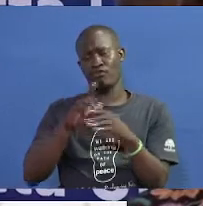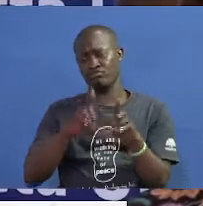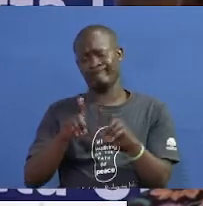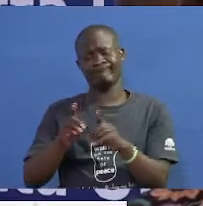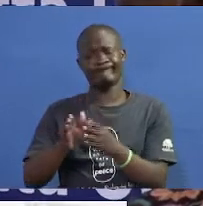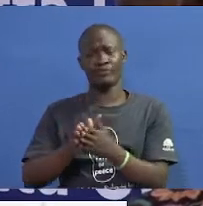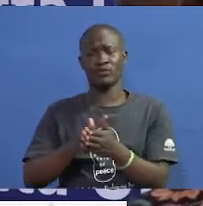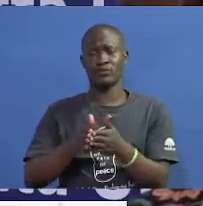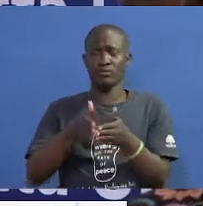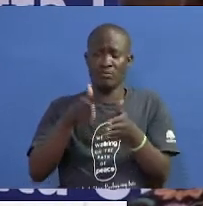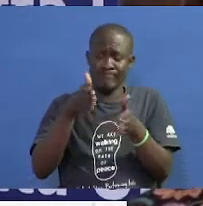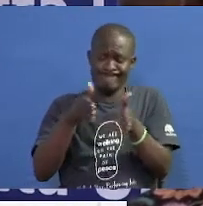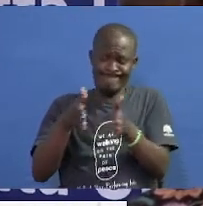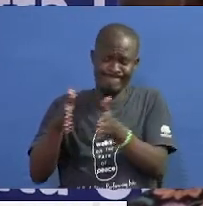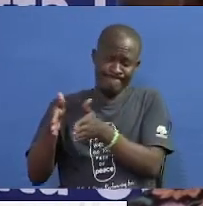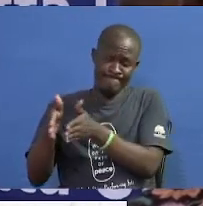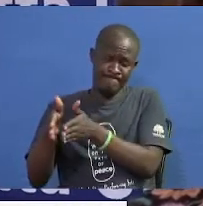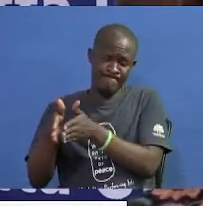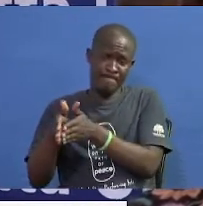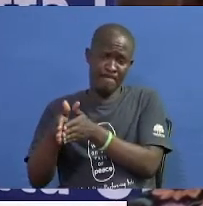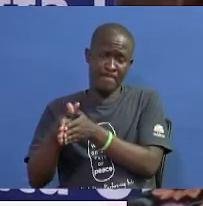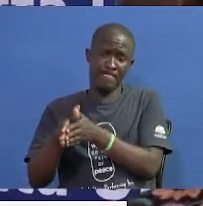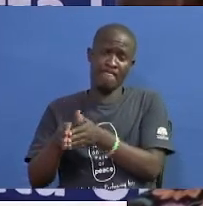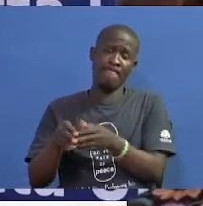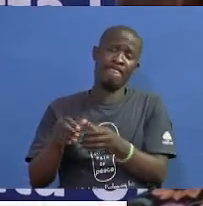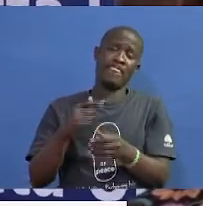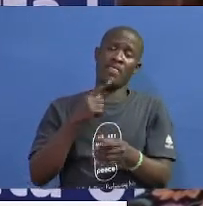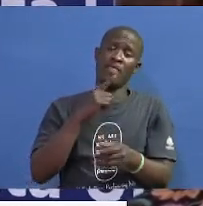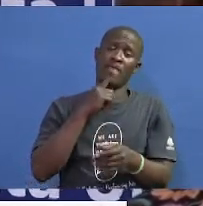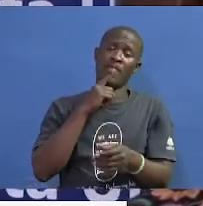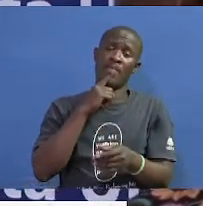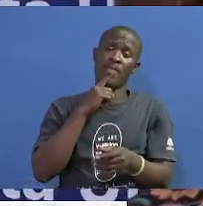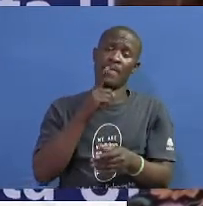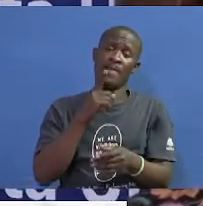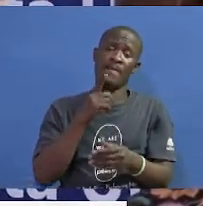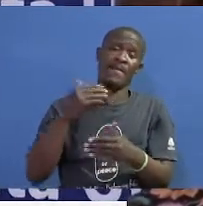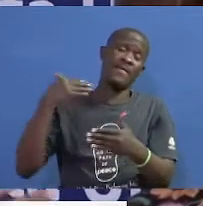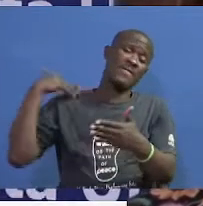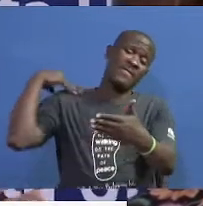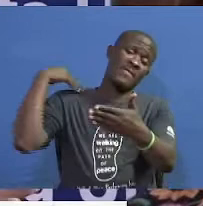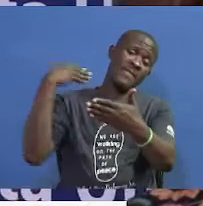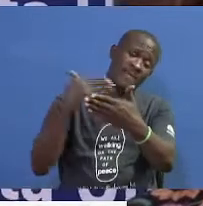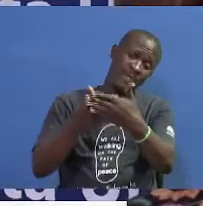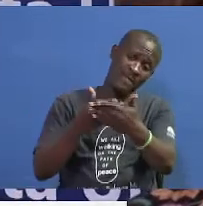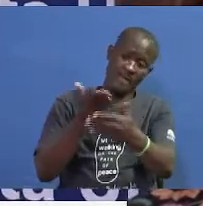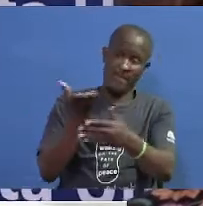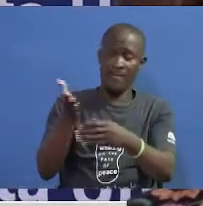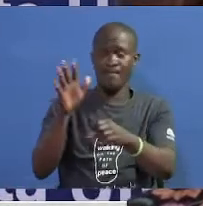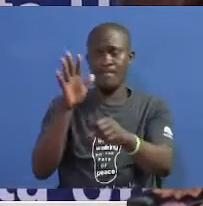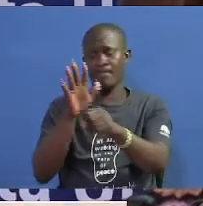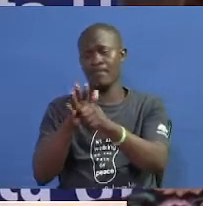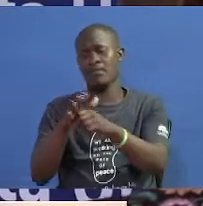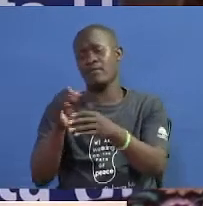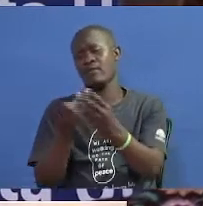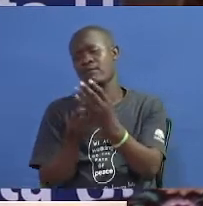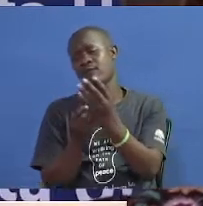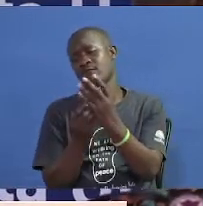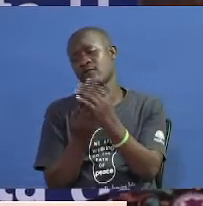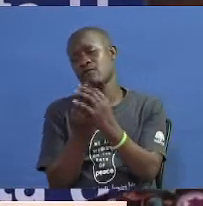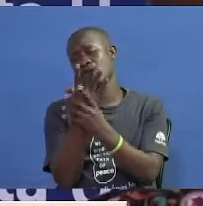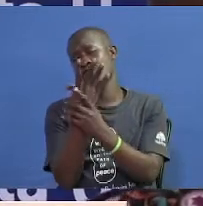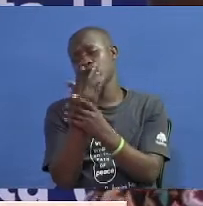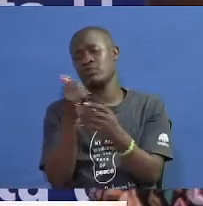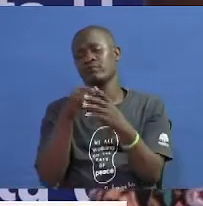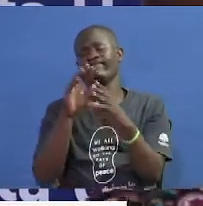procedures in many parts of the world. Anyway, so since there's a lot of room for growth and there's a lot of